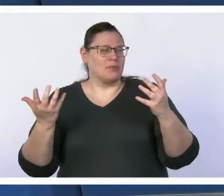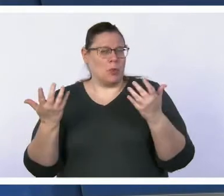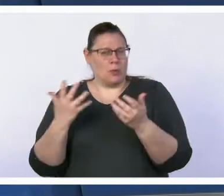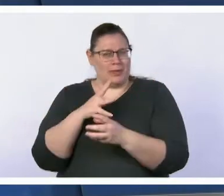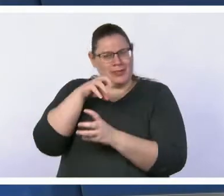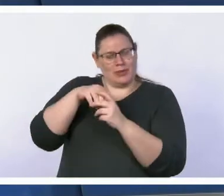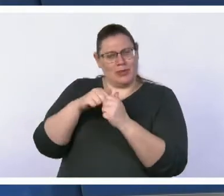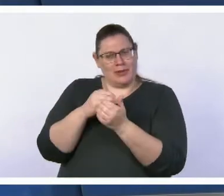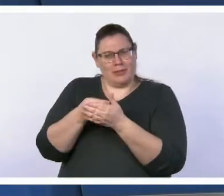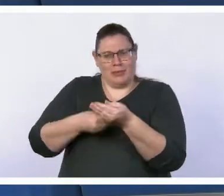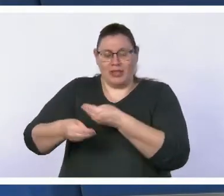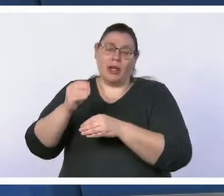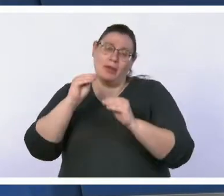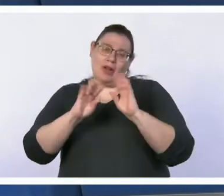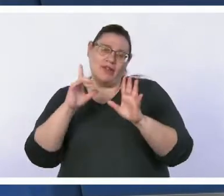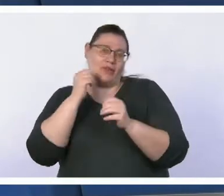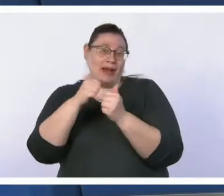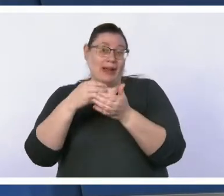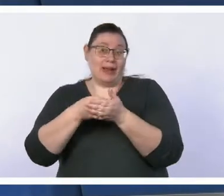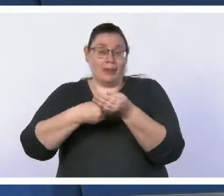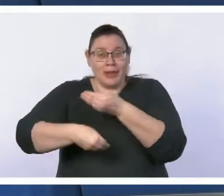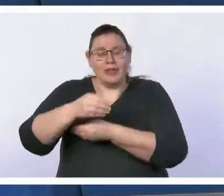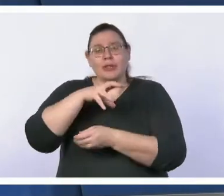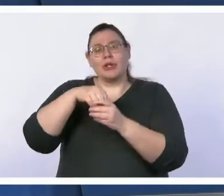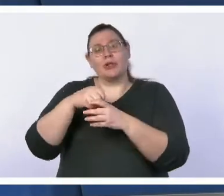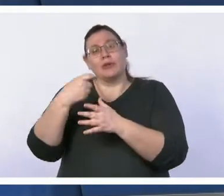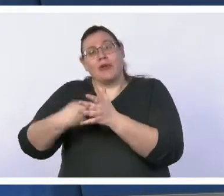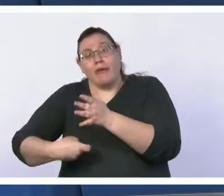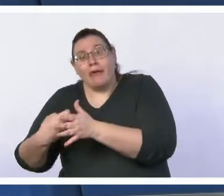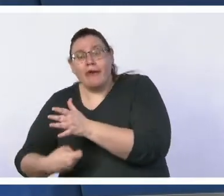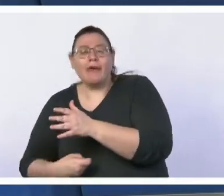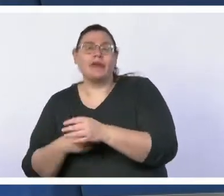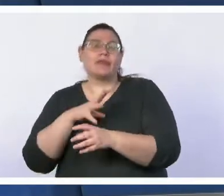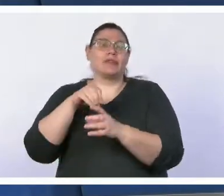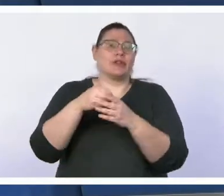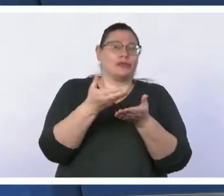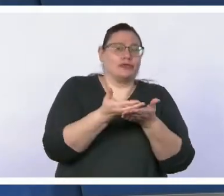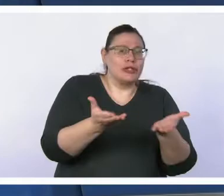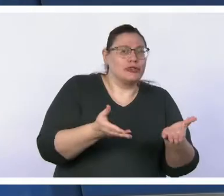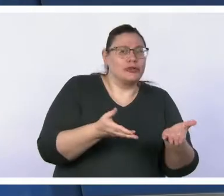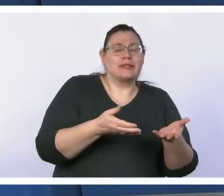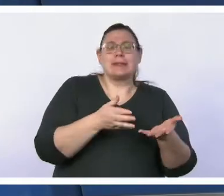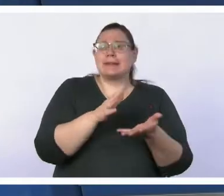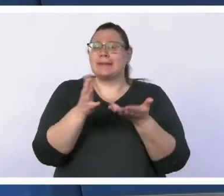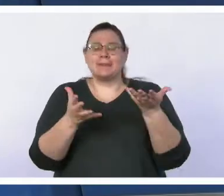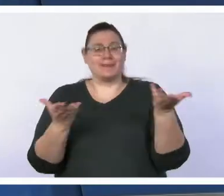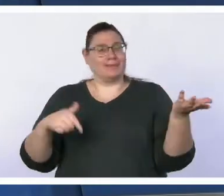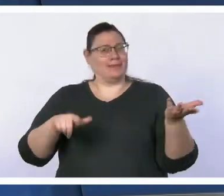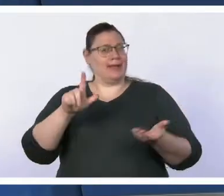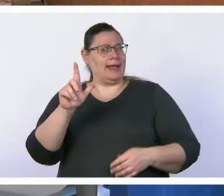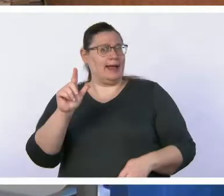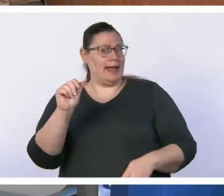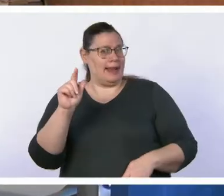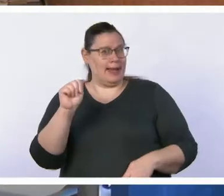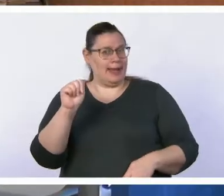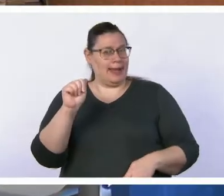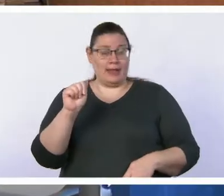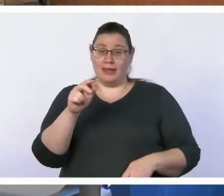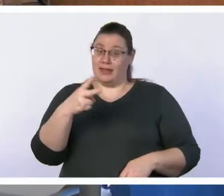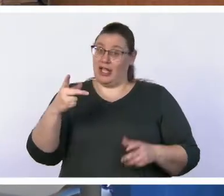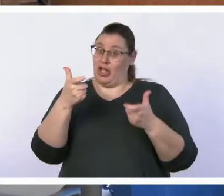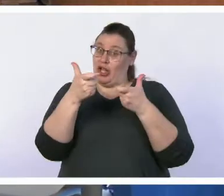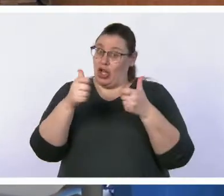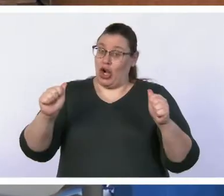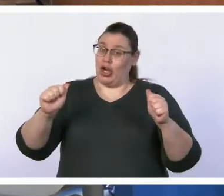included in the budget. Obviously, in any budget, there are expenses and there are resources. So in Los Angeles, the second largest